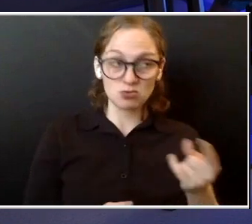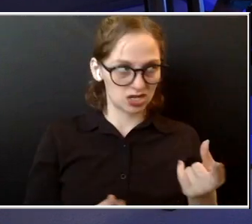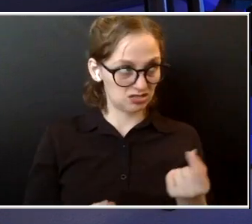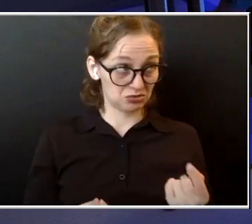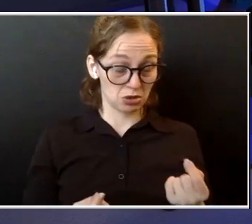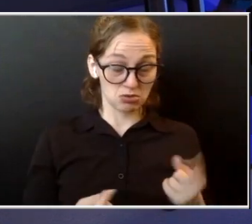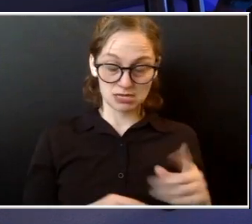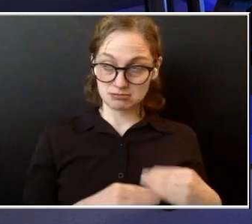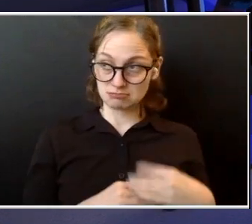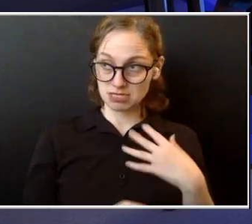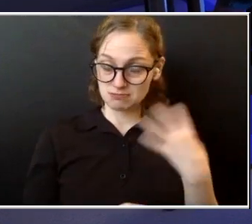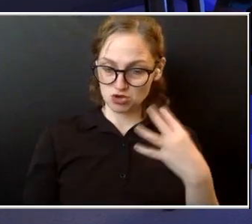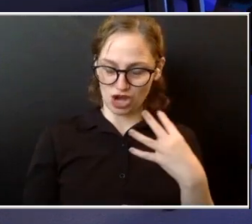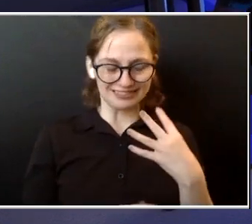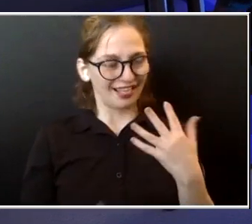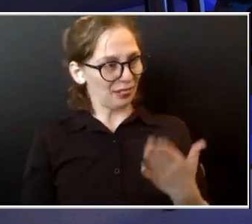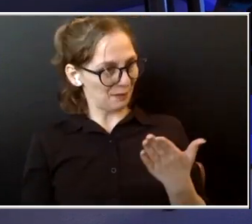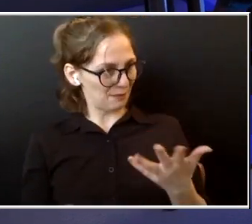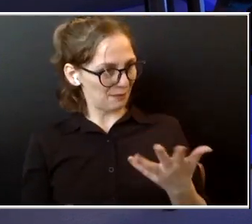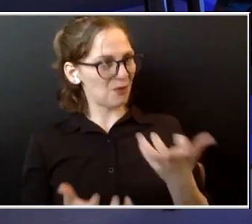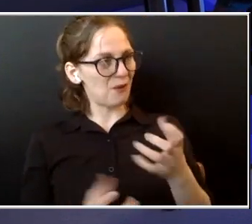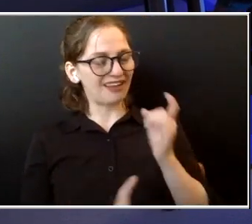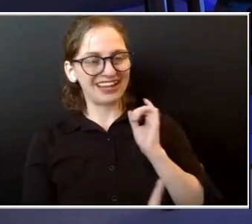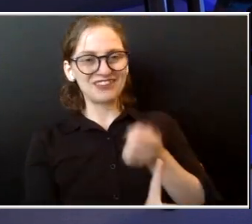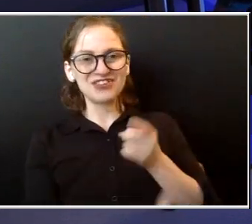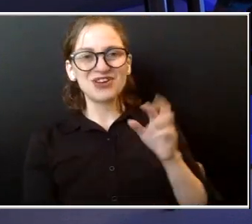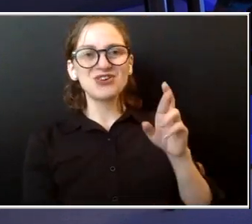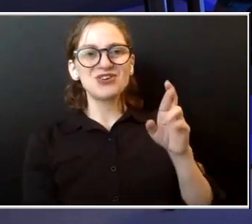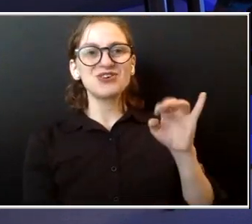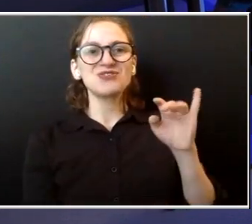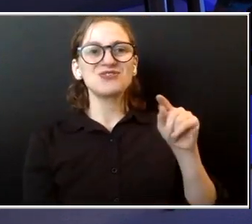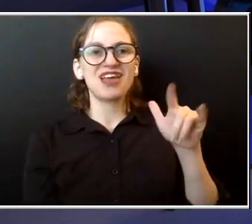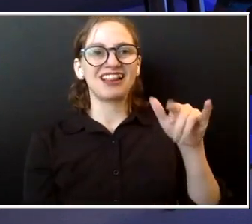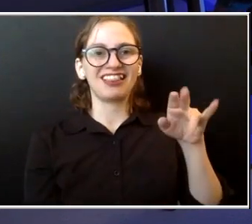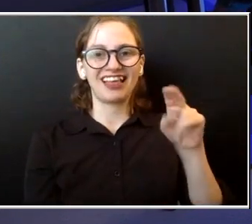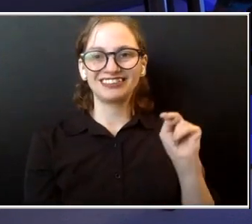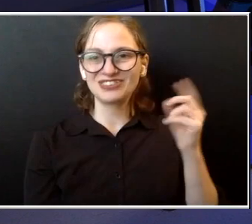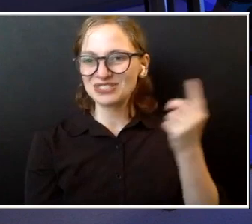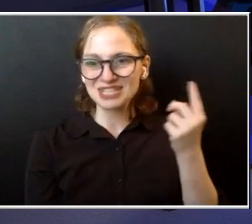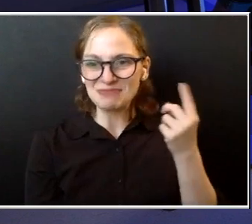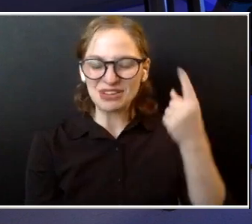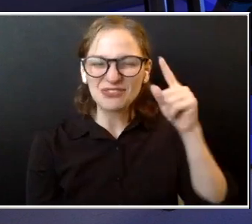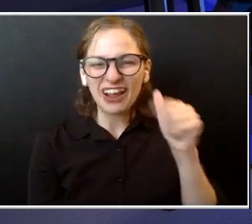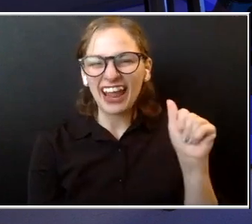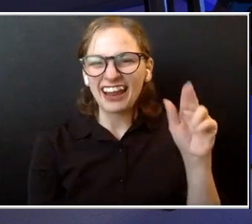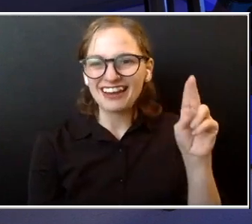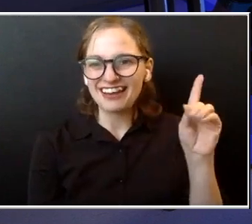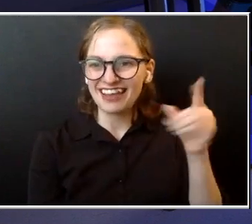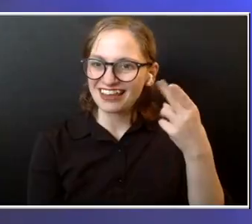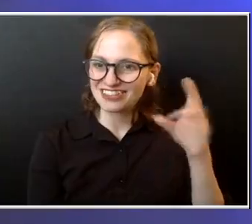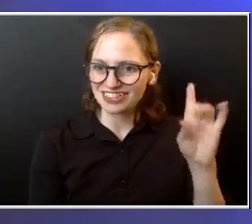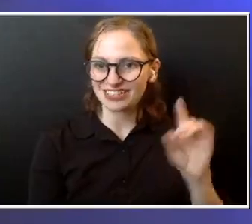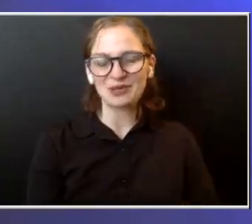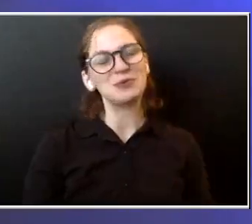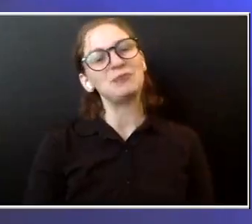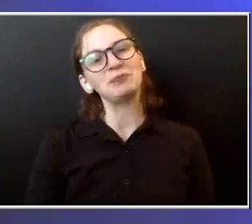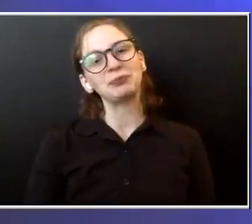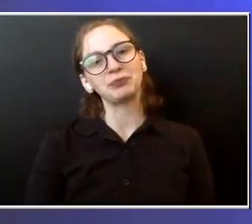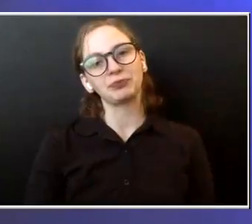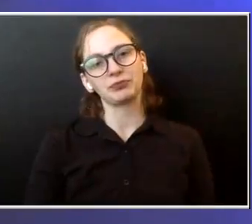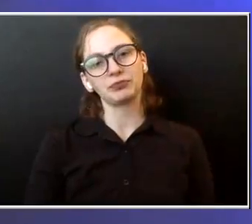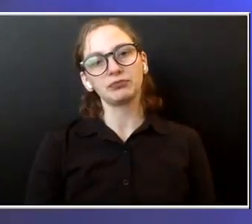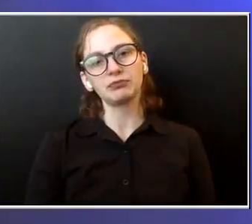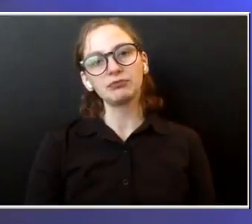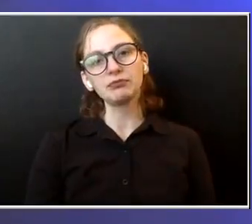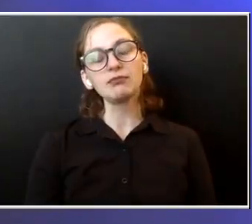or something. You know? Yeah, that would fit well just now. The ROI was